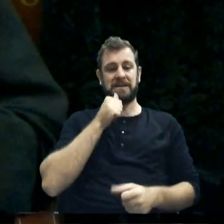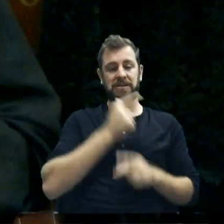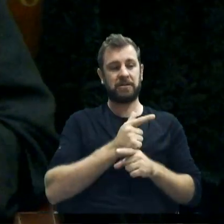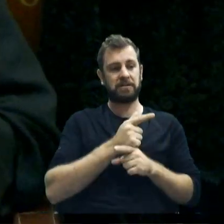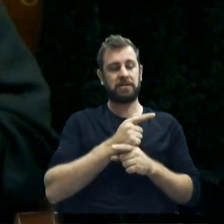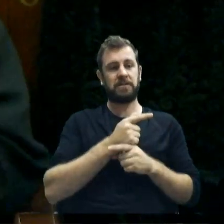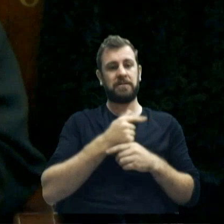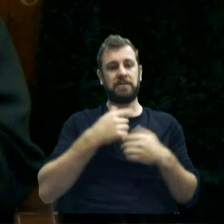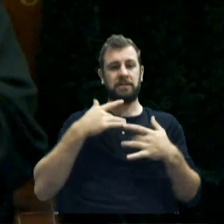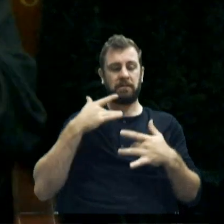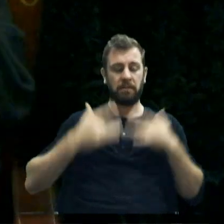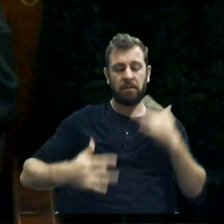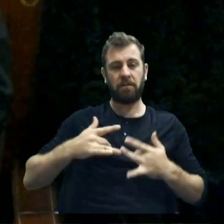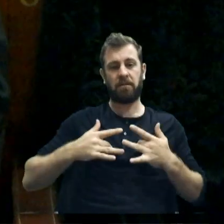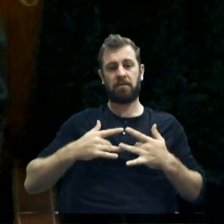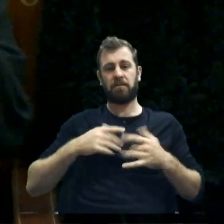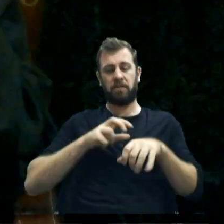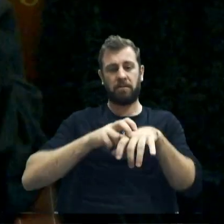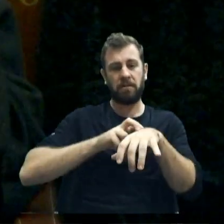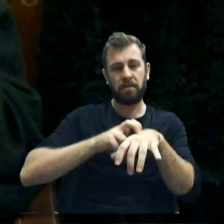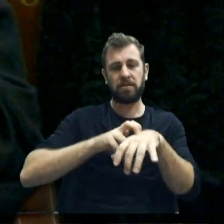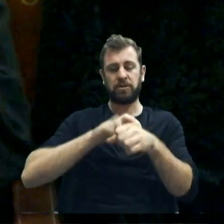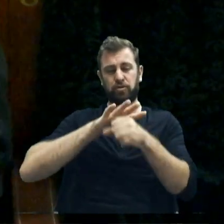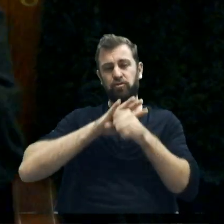anxious, stressed out.